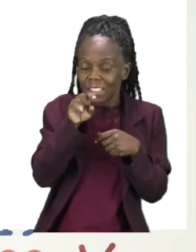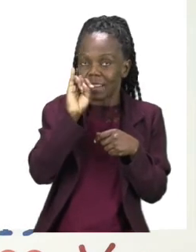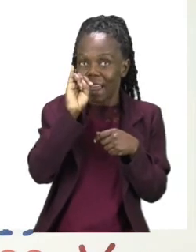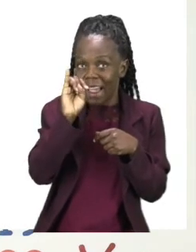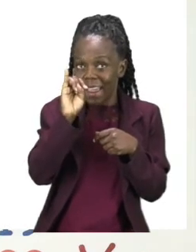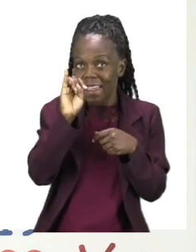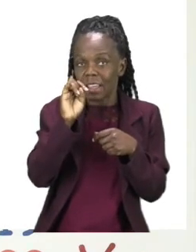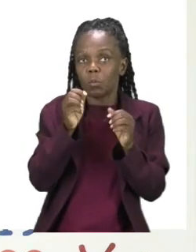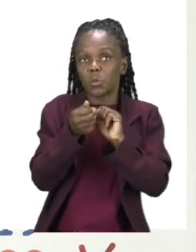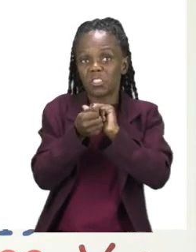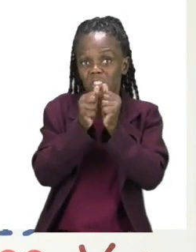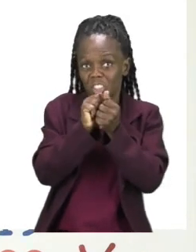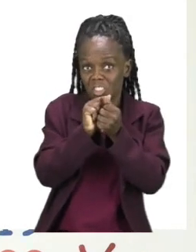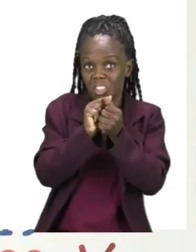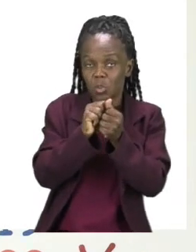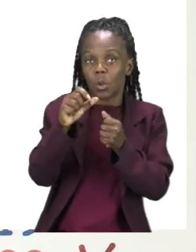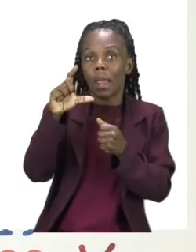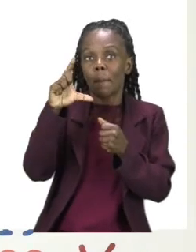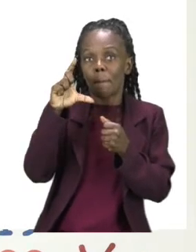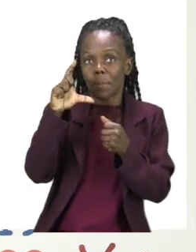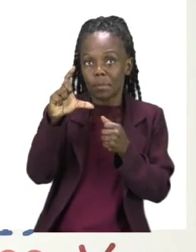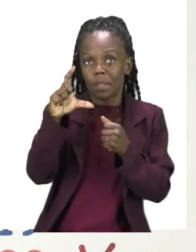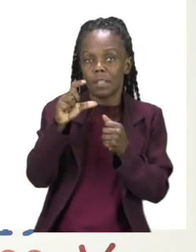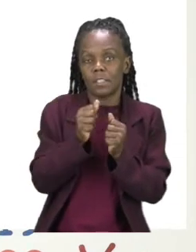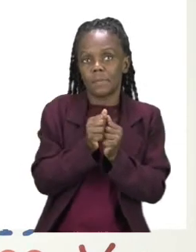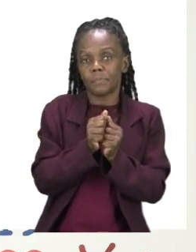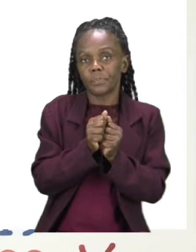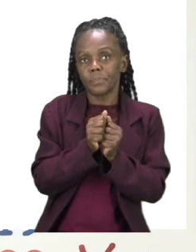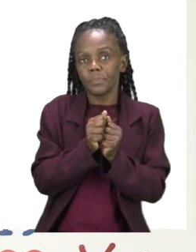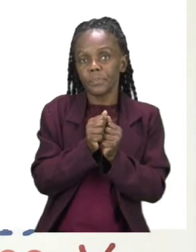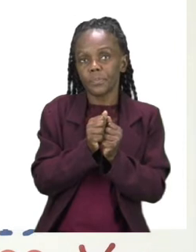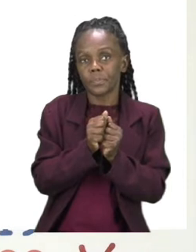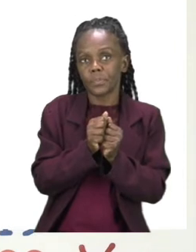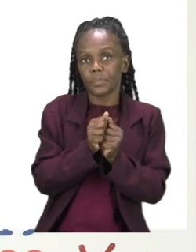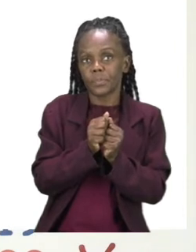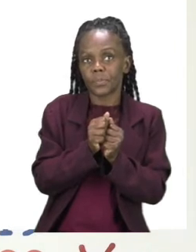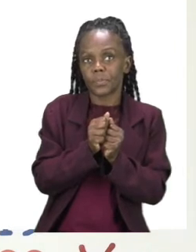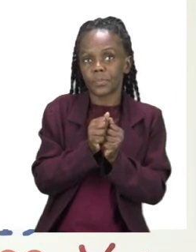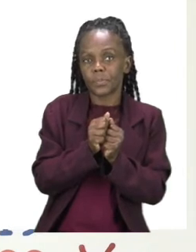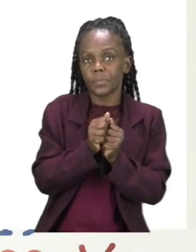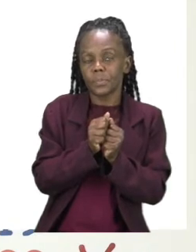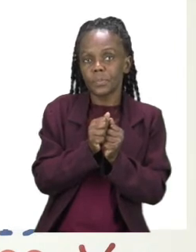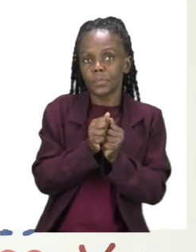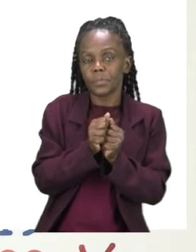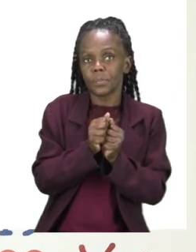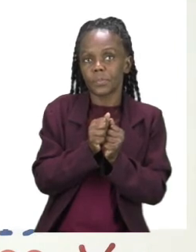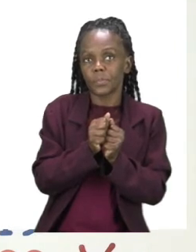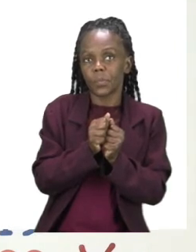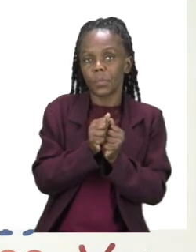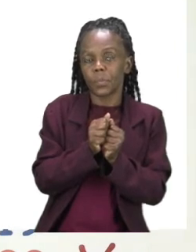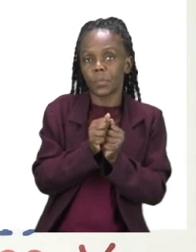then our T. So our sentence is now correct and it